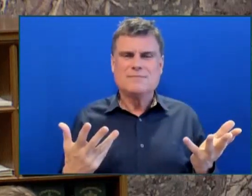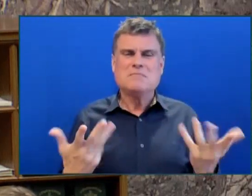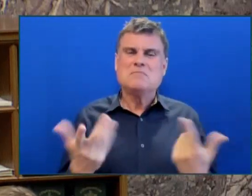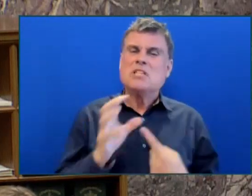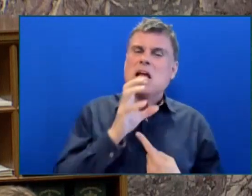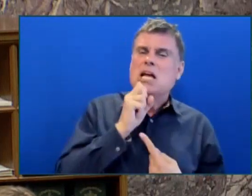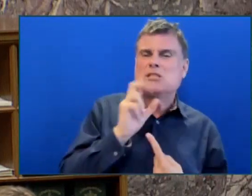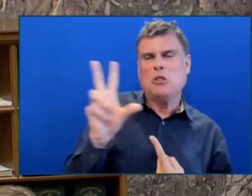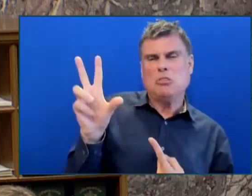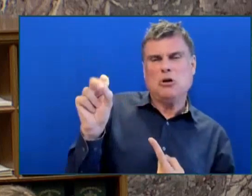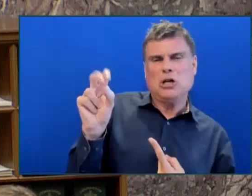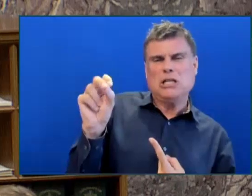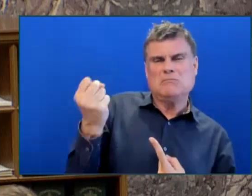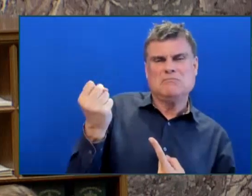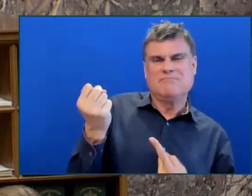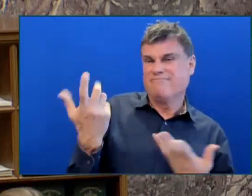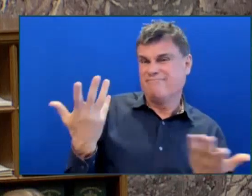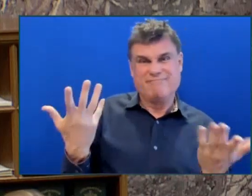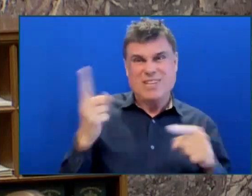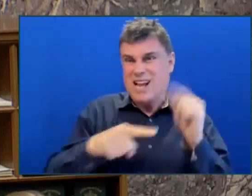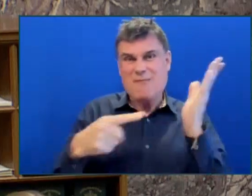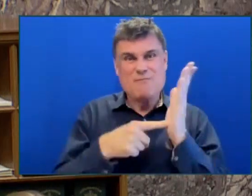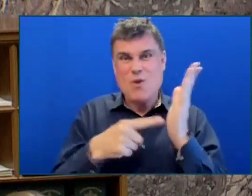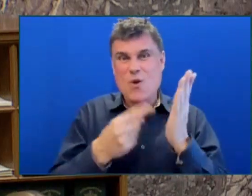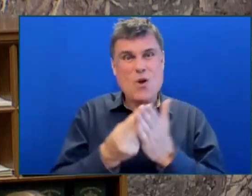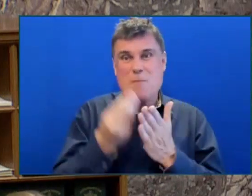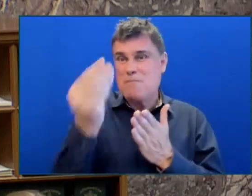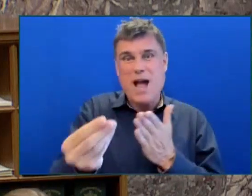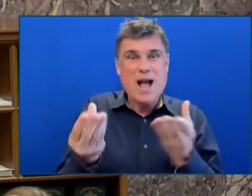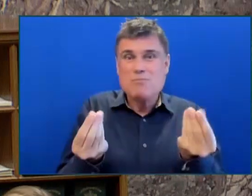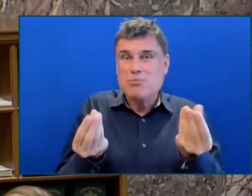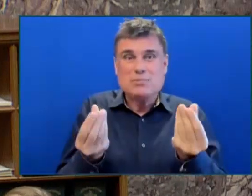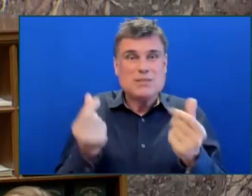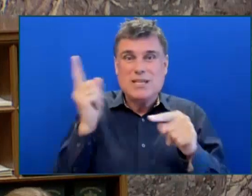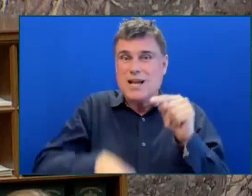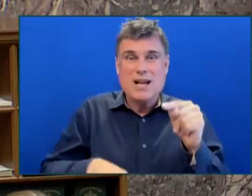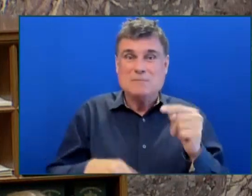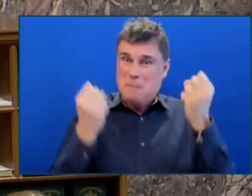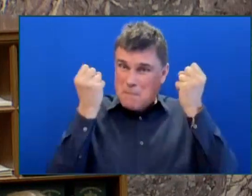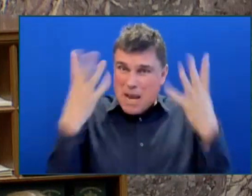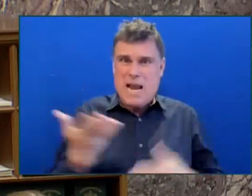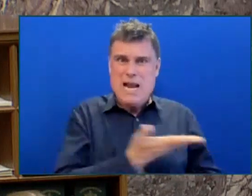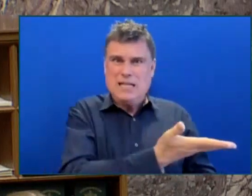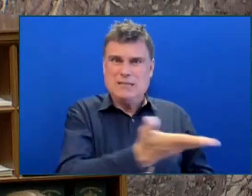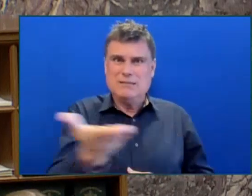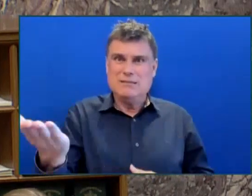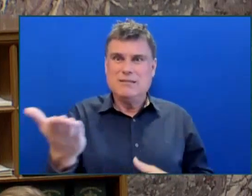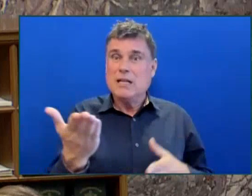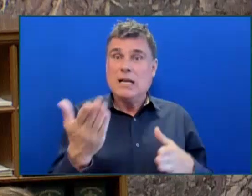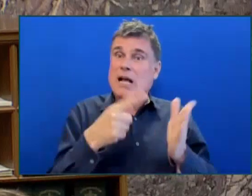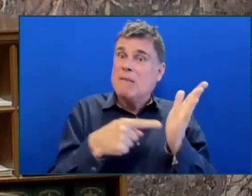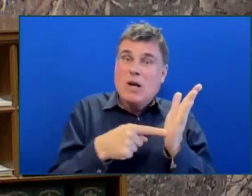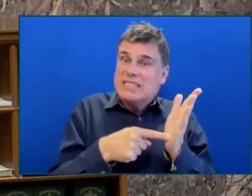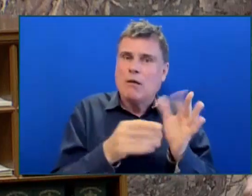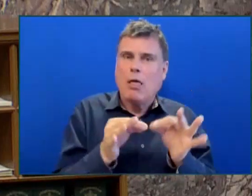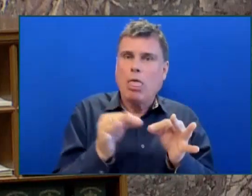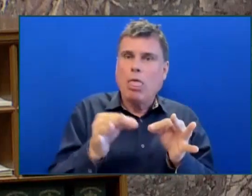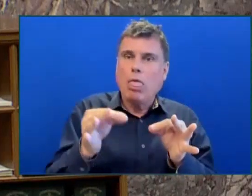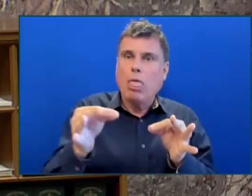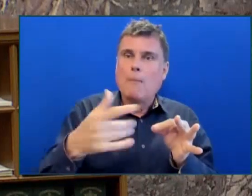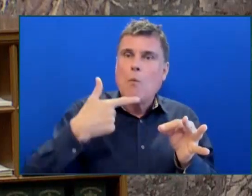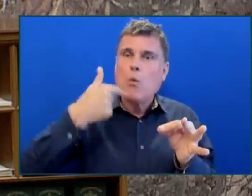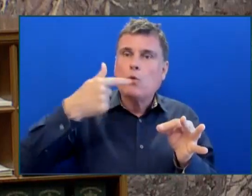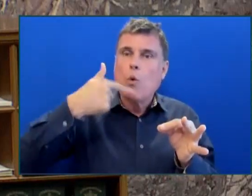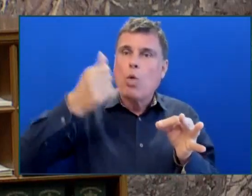will delay the move to home ownership." End of quote. So adding insult to injury, this delayed home ownership will put more pressure